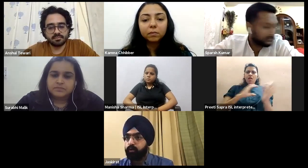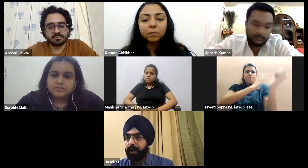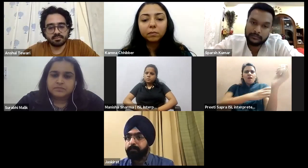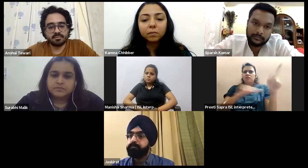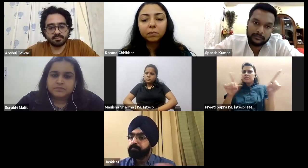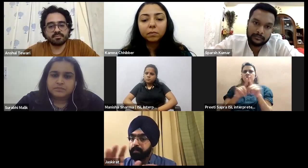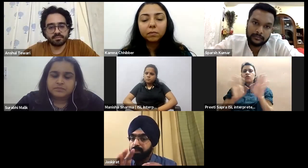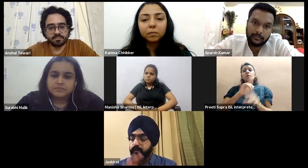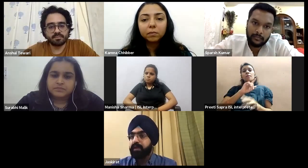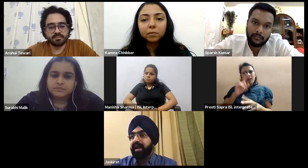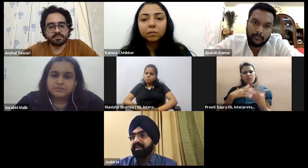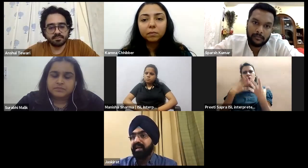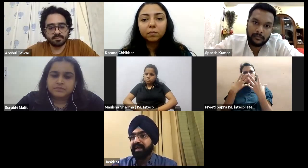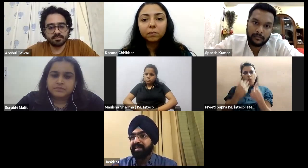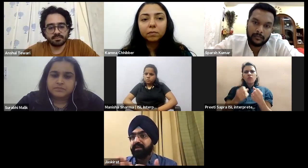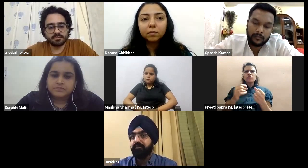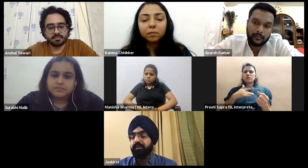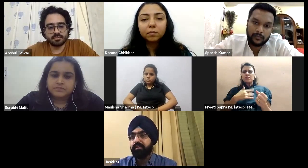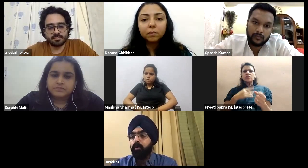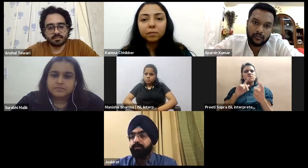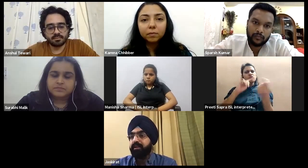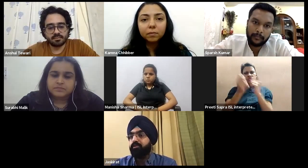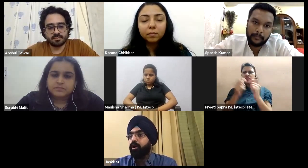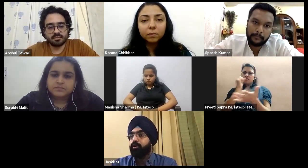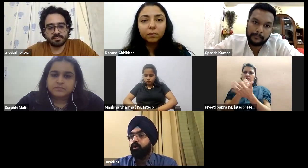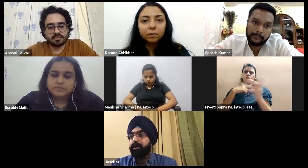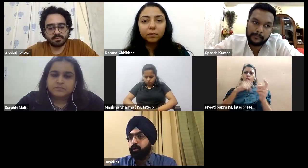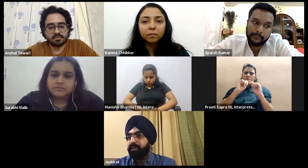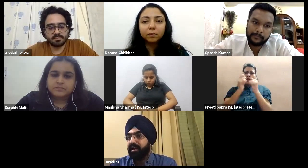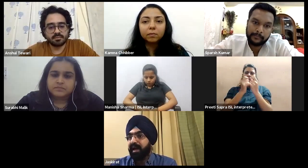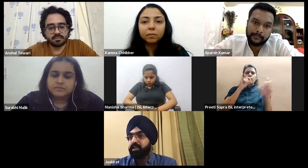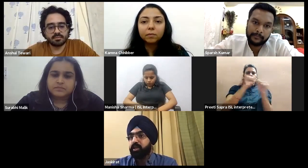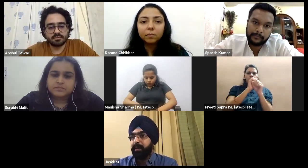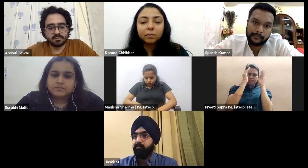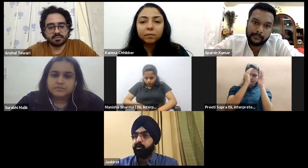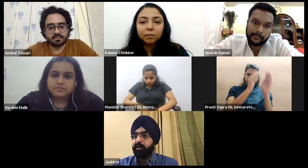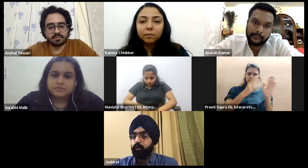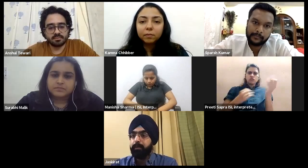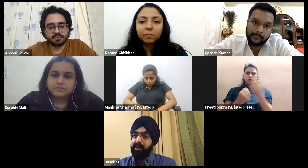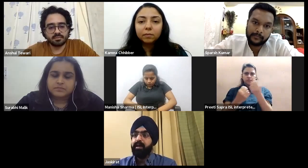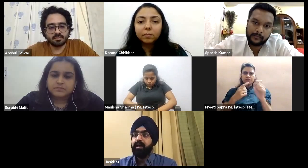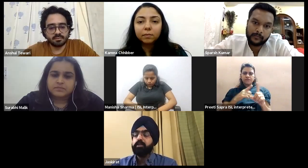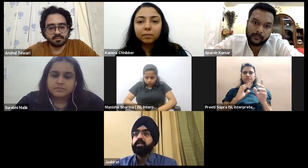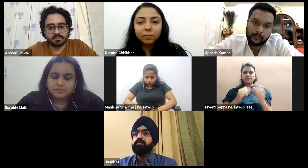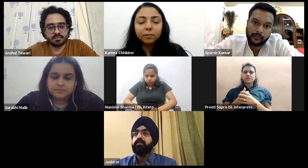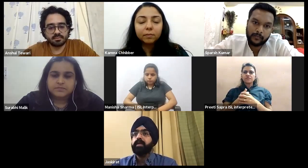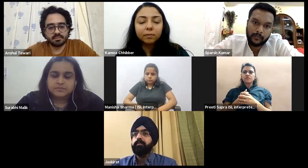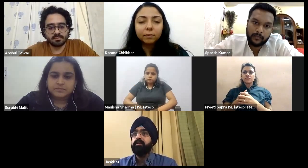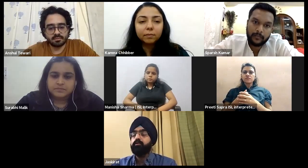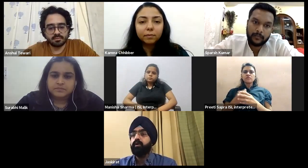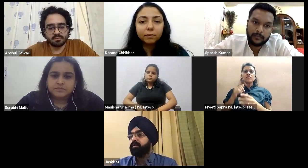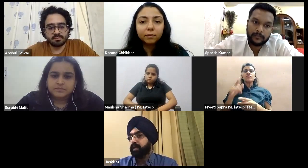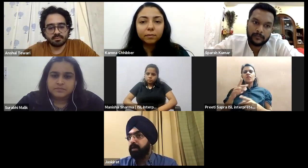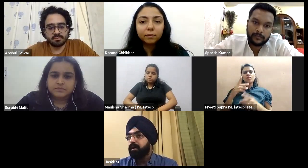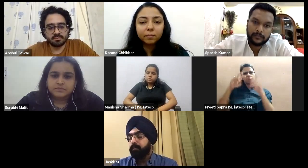in tipping us off about it so that our teams could look into that. So that at least gives us some hope that it's not all gloom and doom, and there are actually people wanting to help. It's just